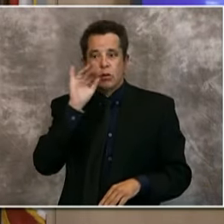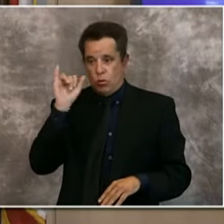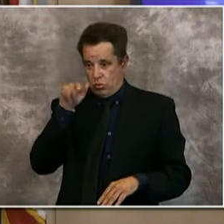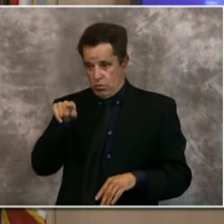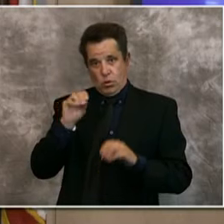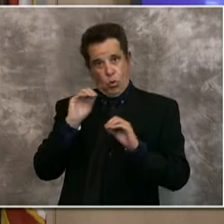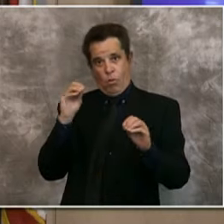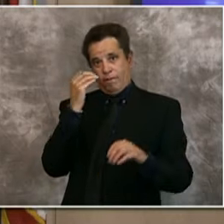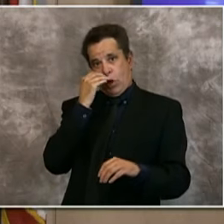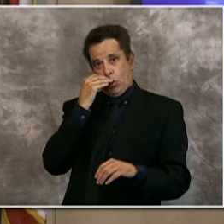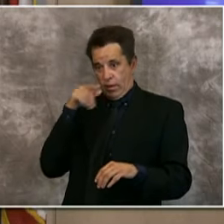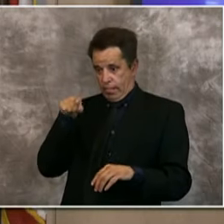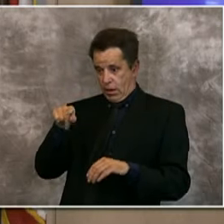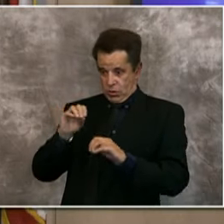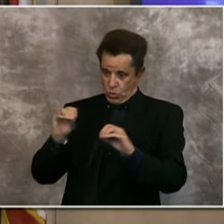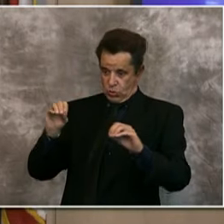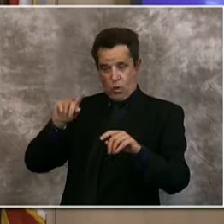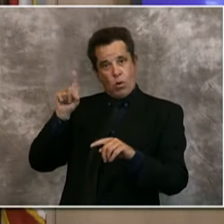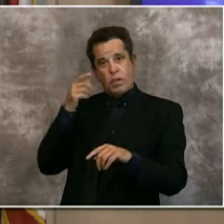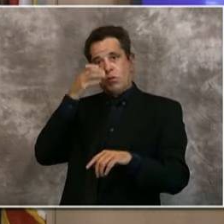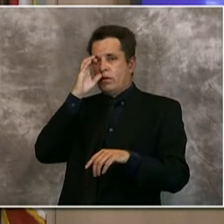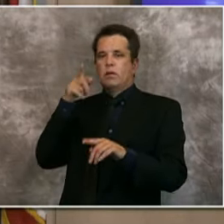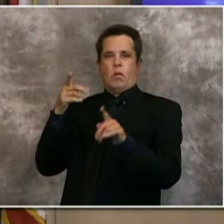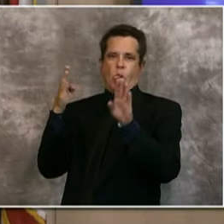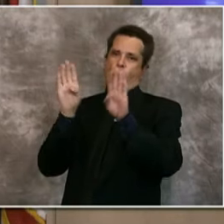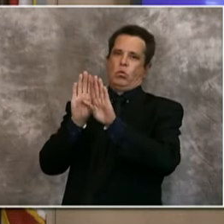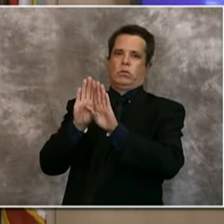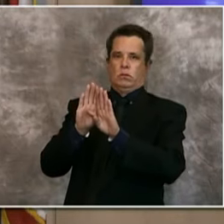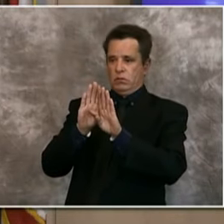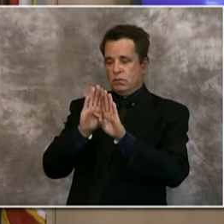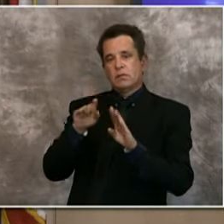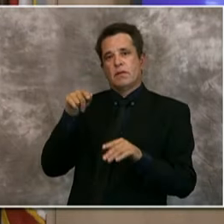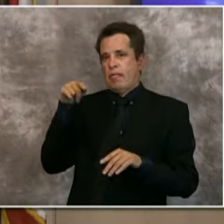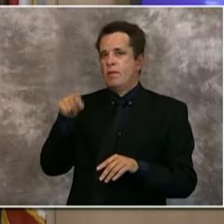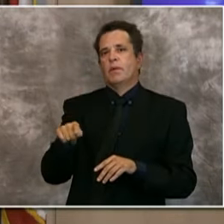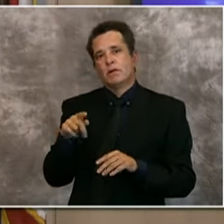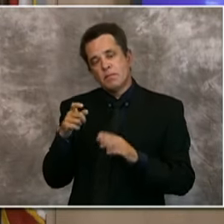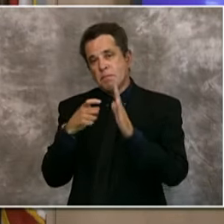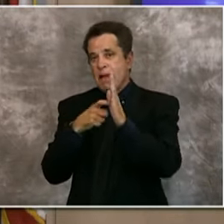serve food indefinitely, mandating